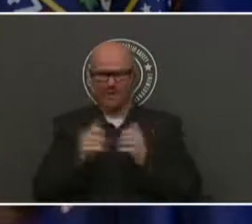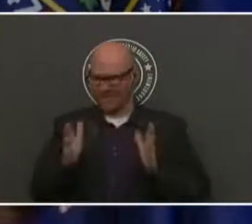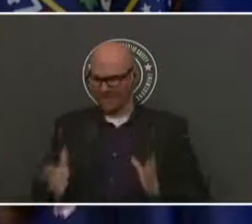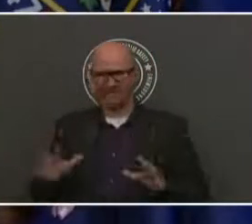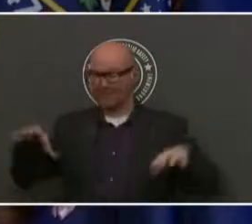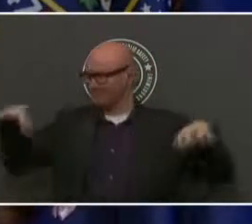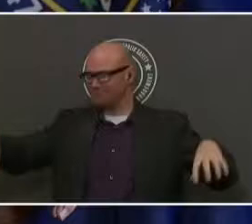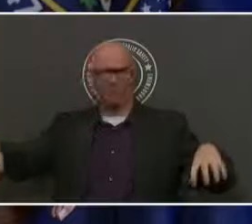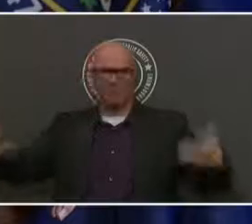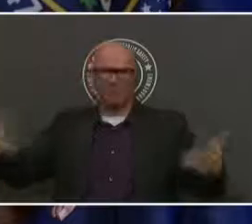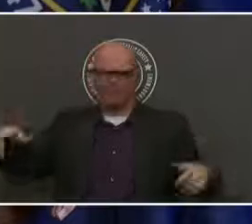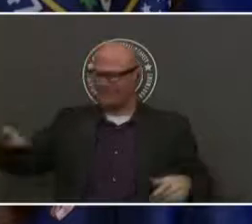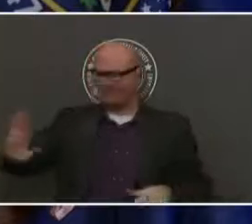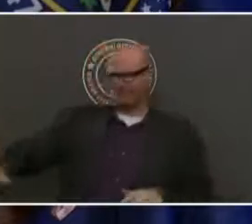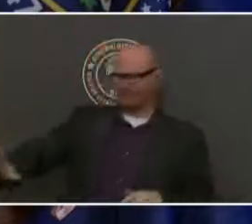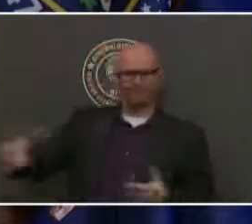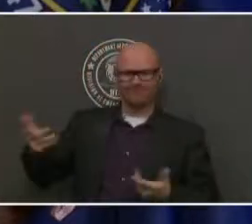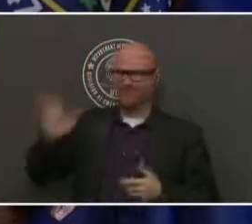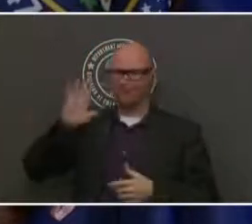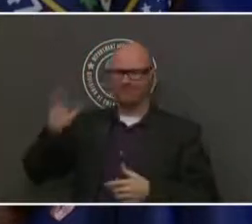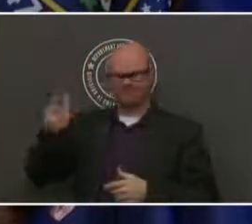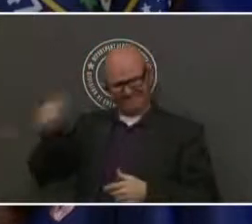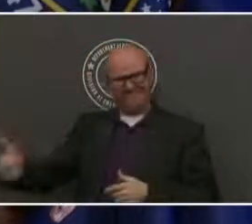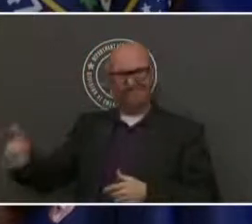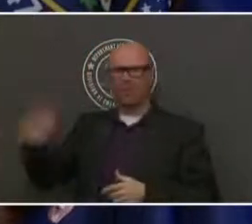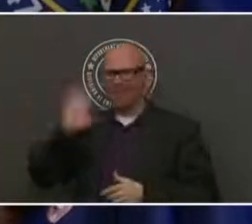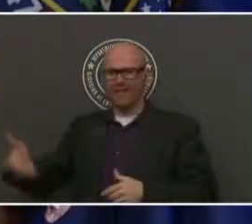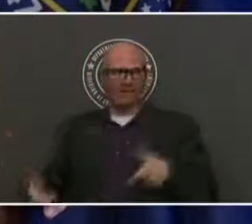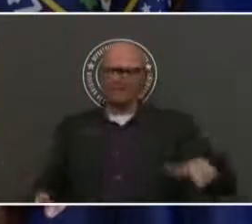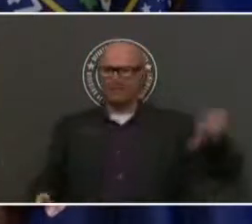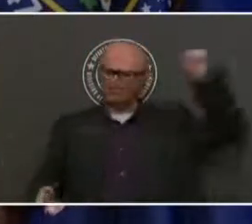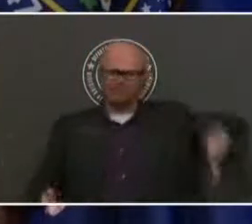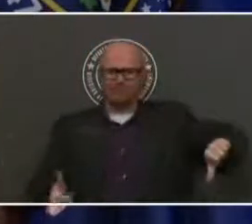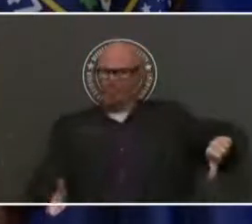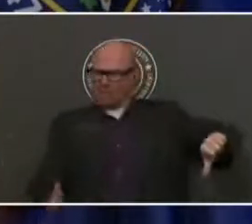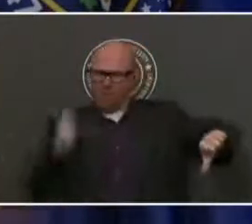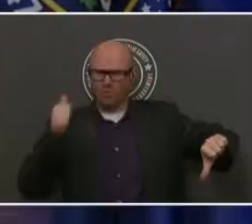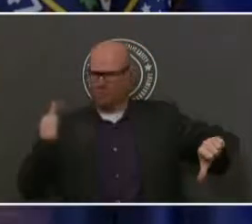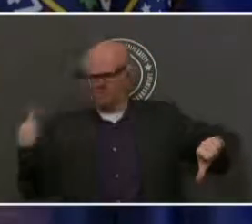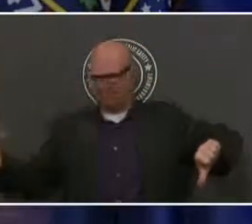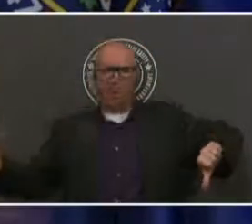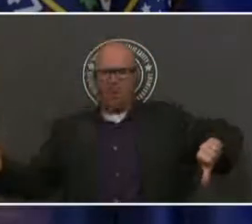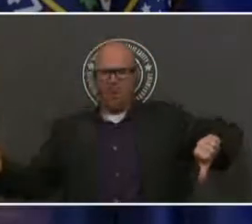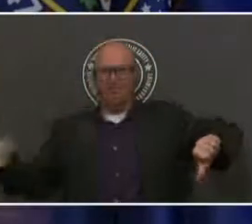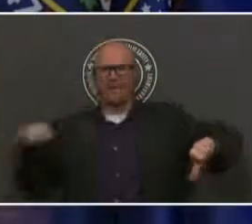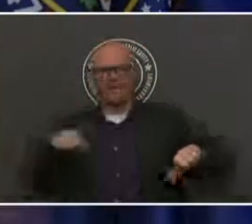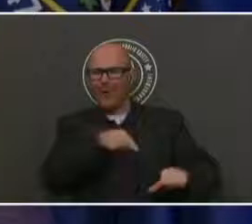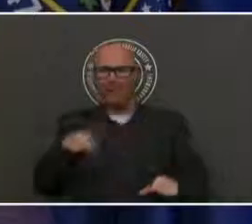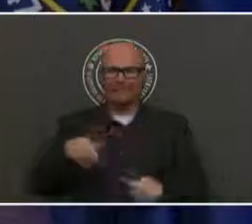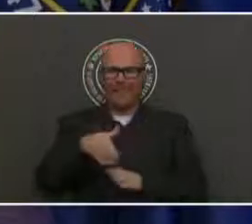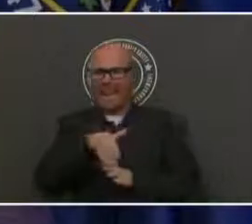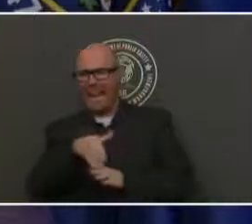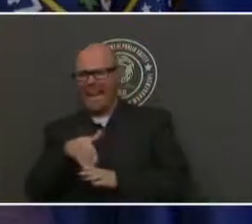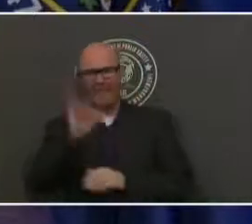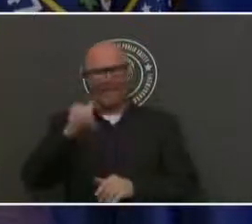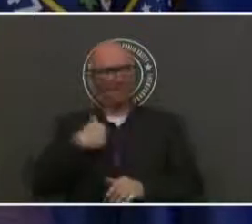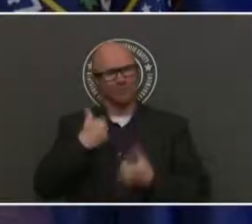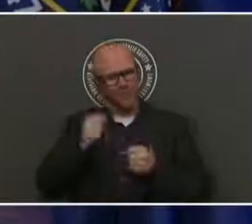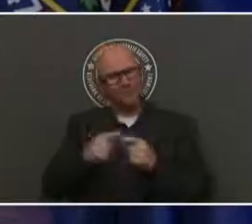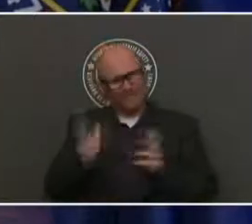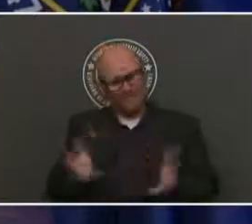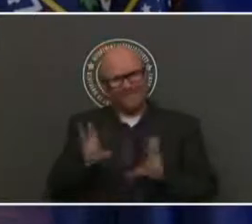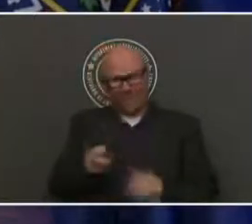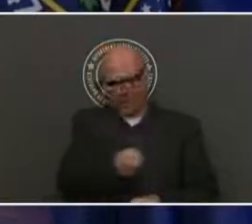we really need to get vaccinated to help us get back to normal, to help us get closer to herd immunity. And so we're going to have to continue